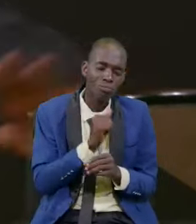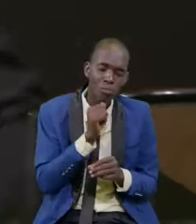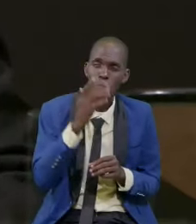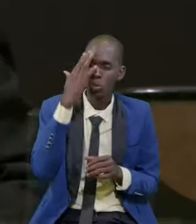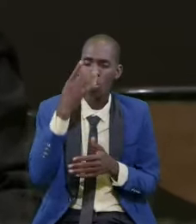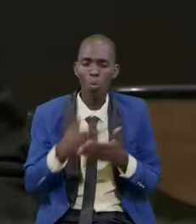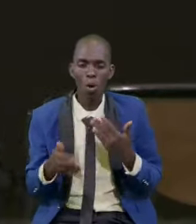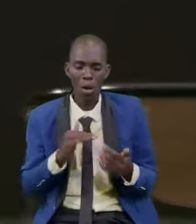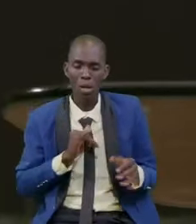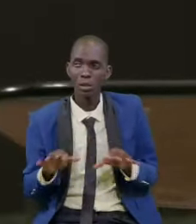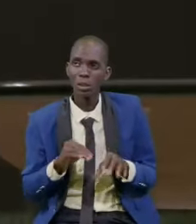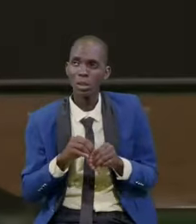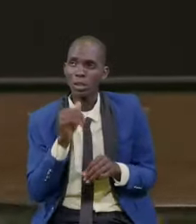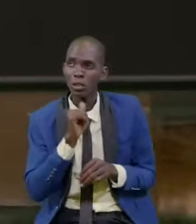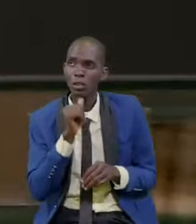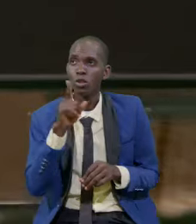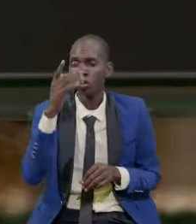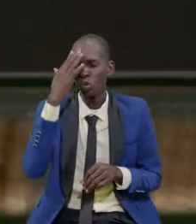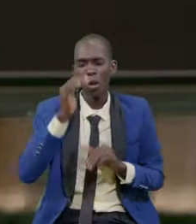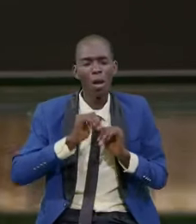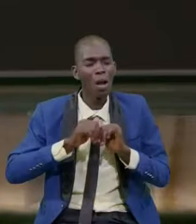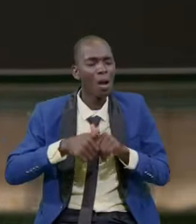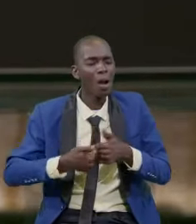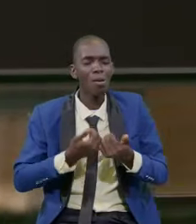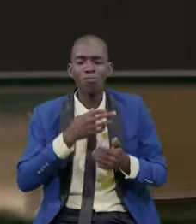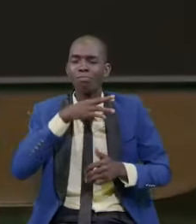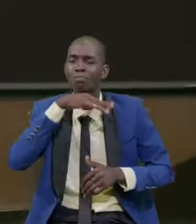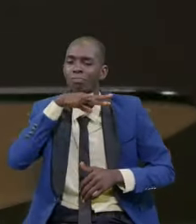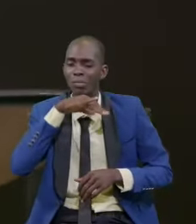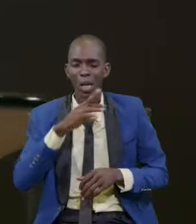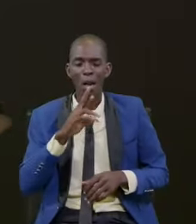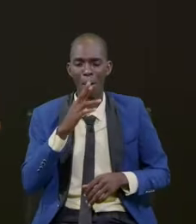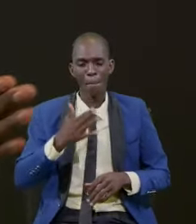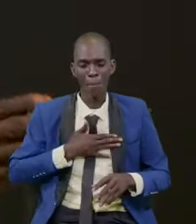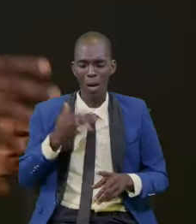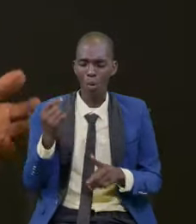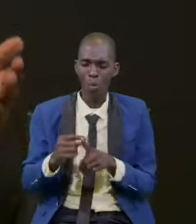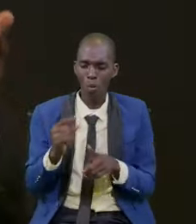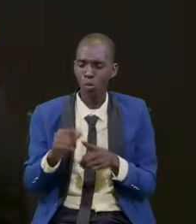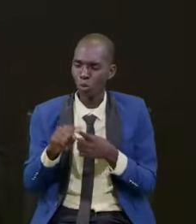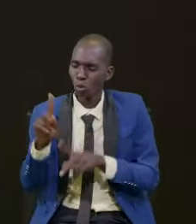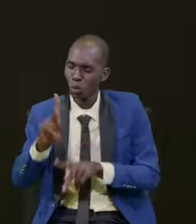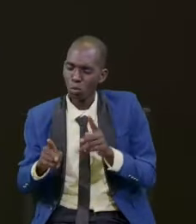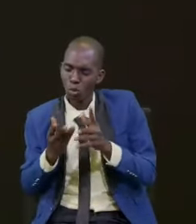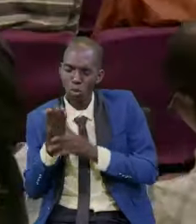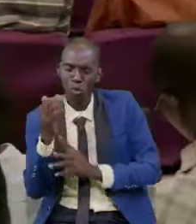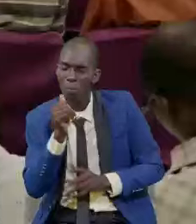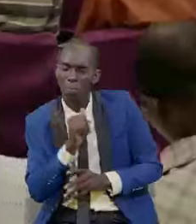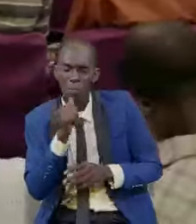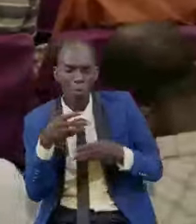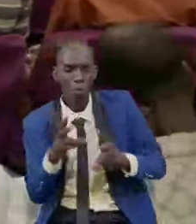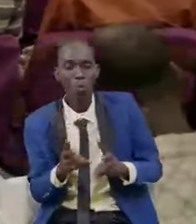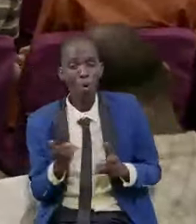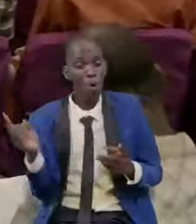talk, and you know how defiling are my words unto people privately. It is when that is